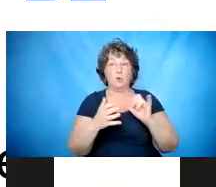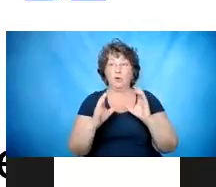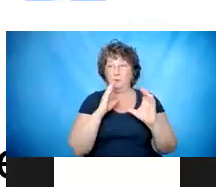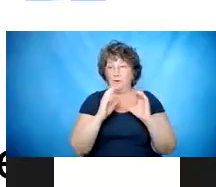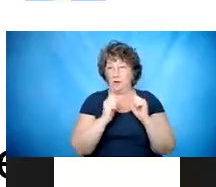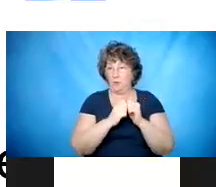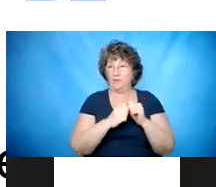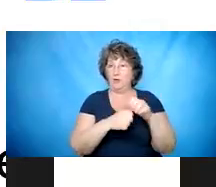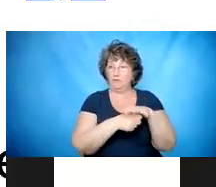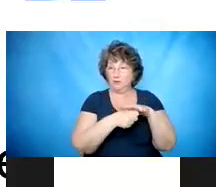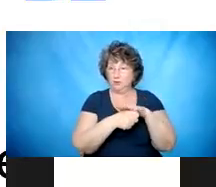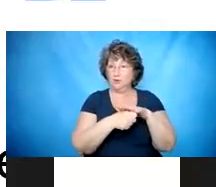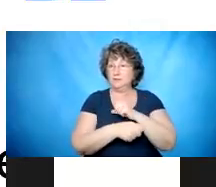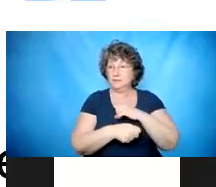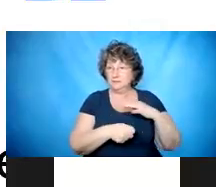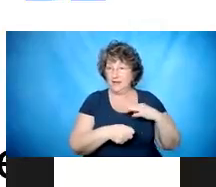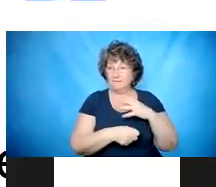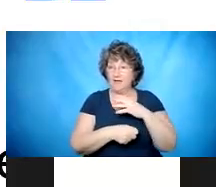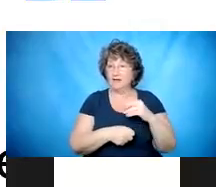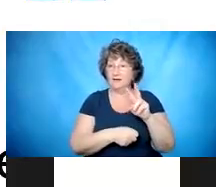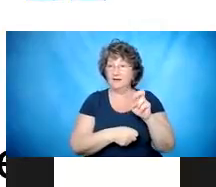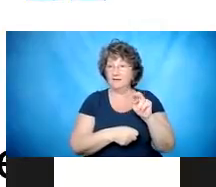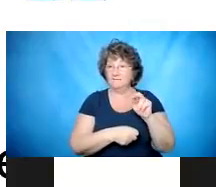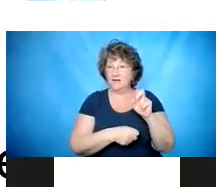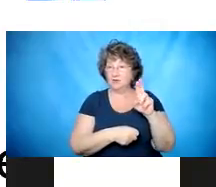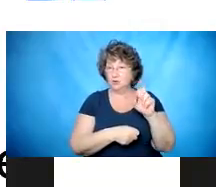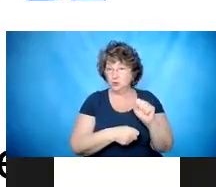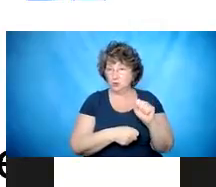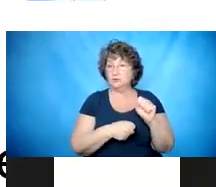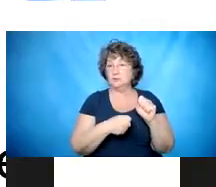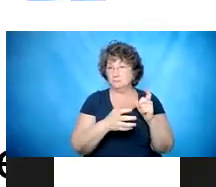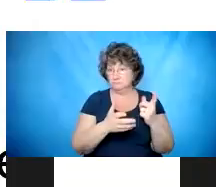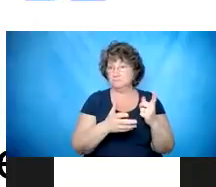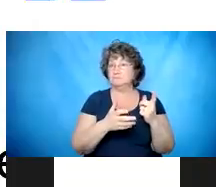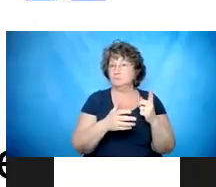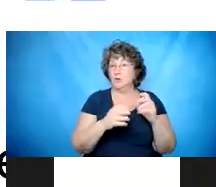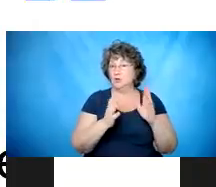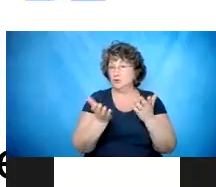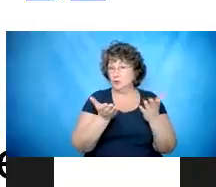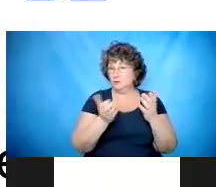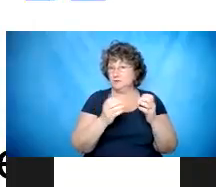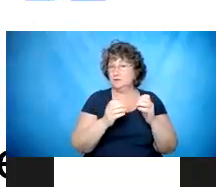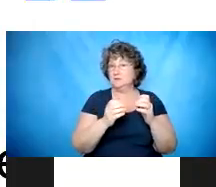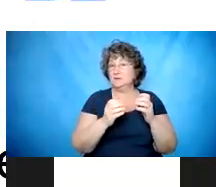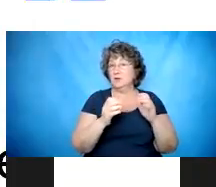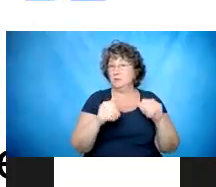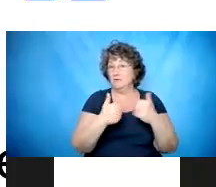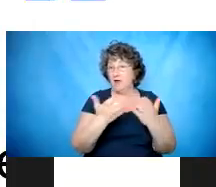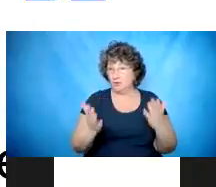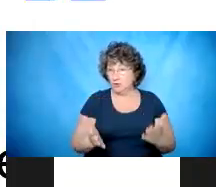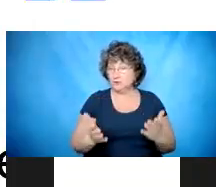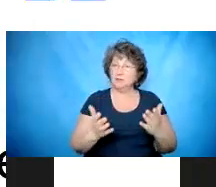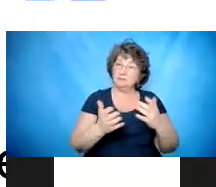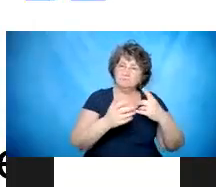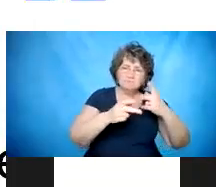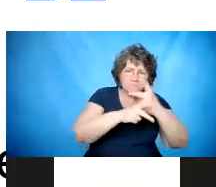and seek ways how we could implement more culturally competent and appropriate services. This